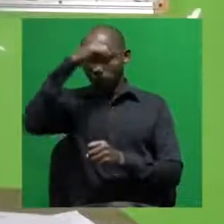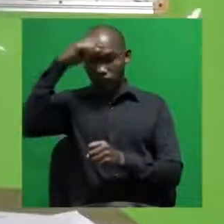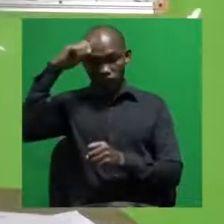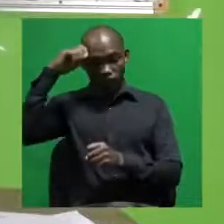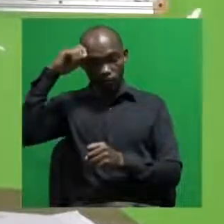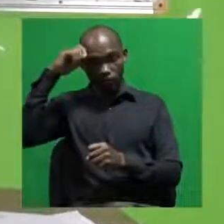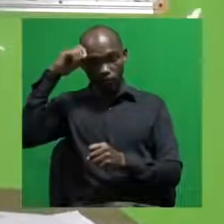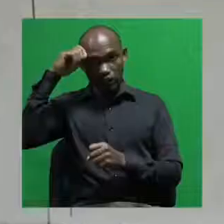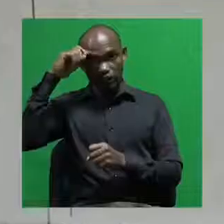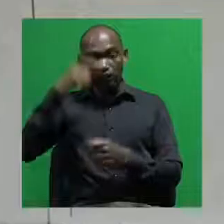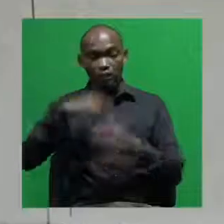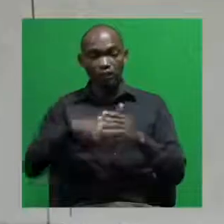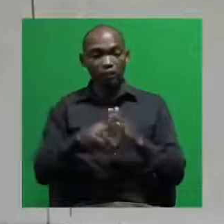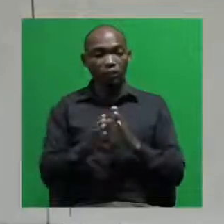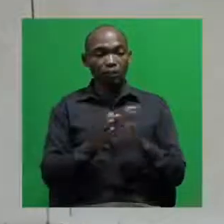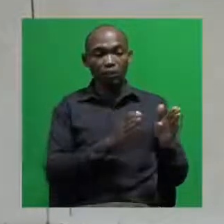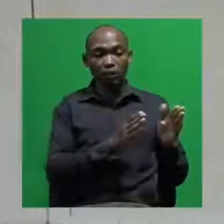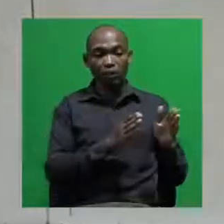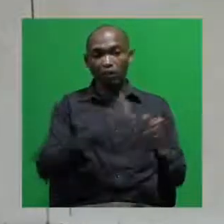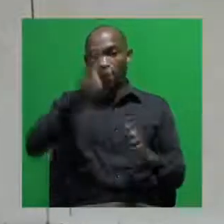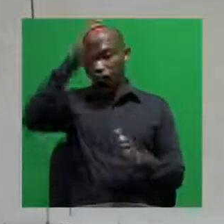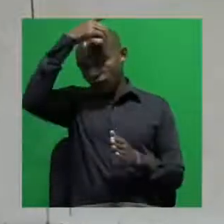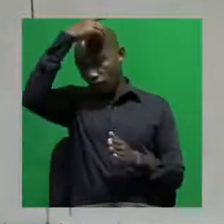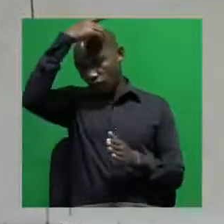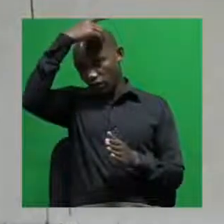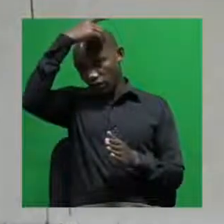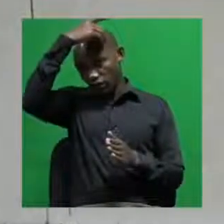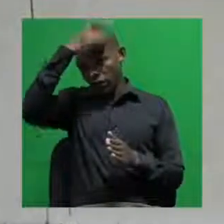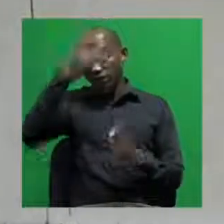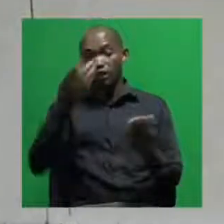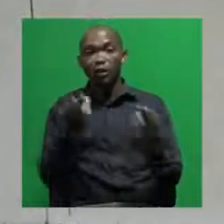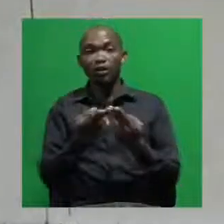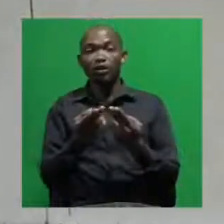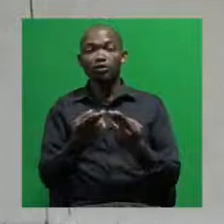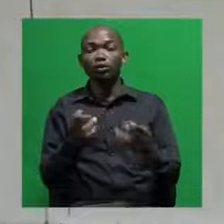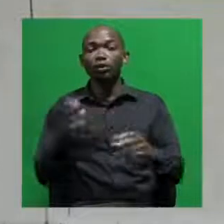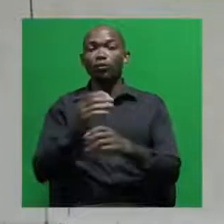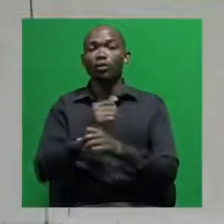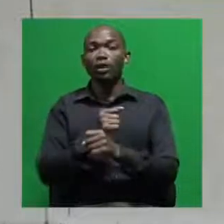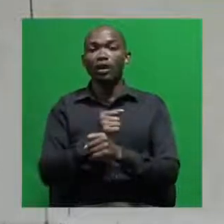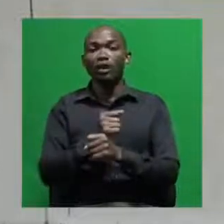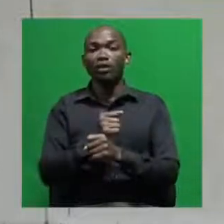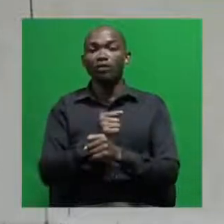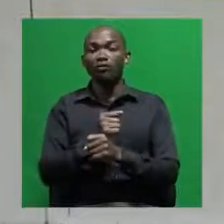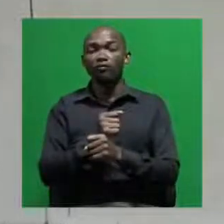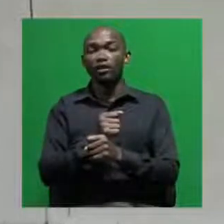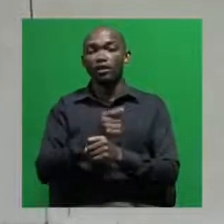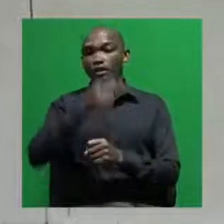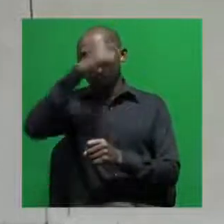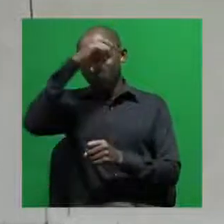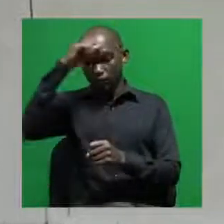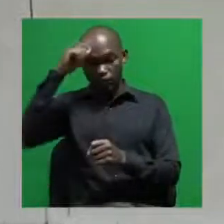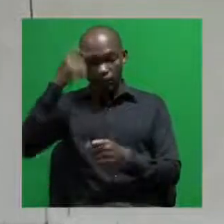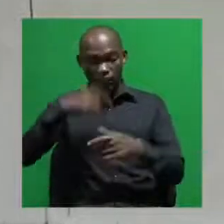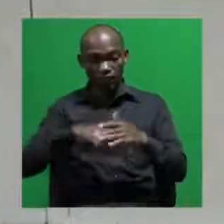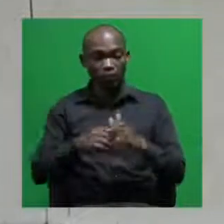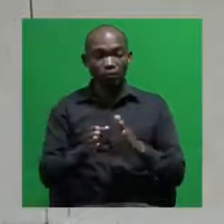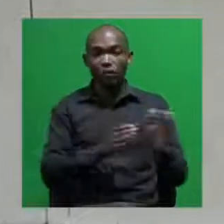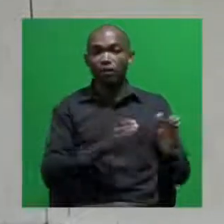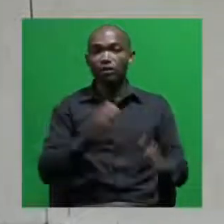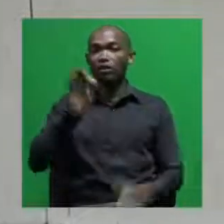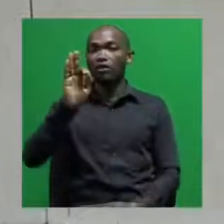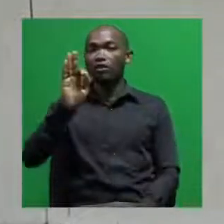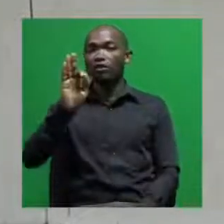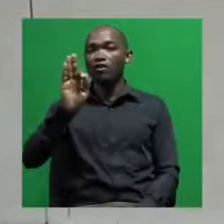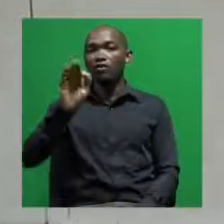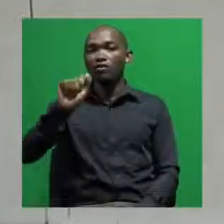terms of degrees centigrade, and then we have the temperature in terms of degrees Fahrenheit. So if that is